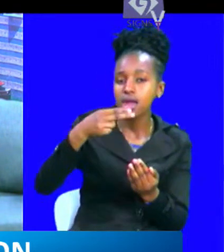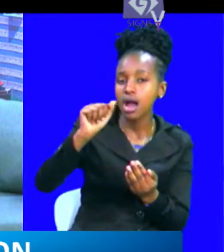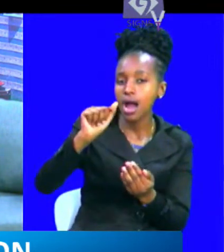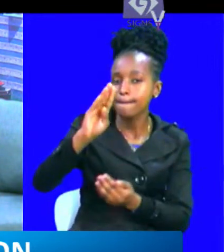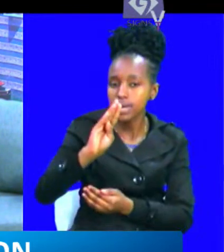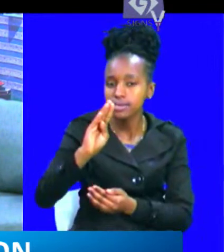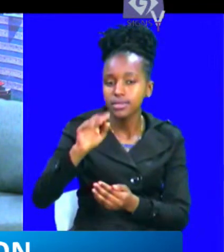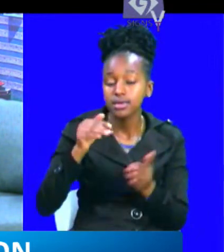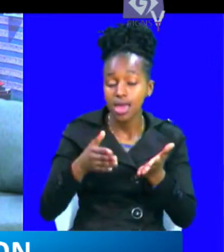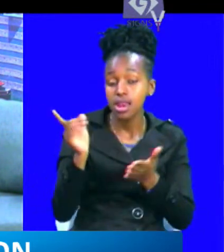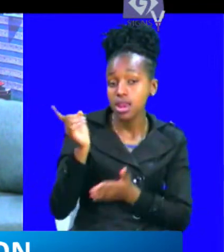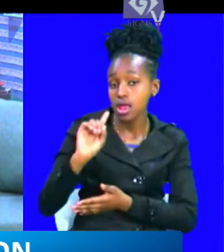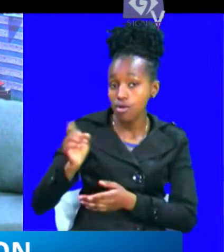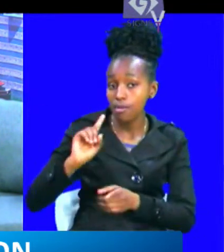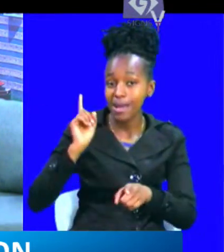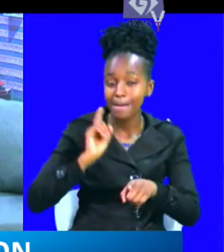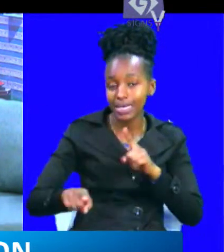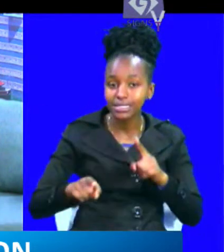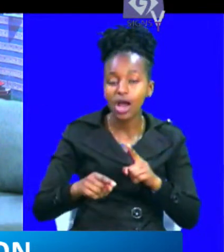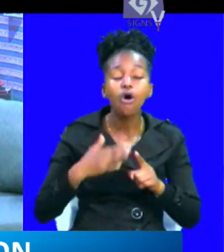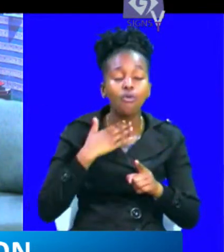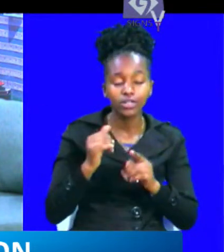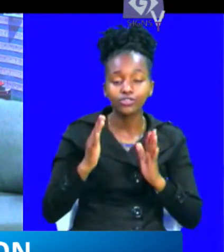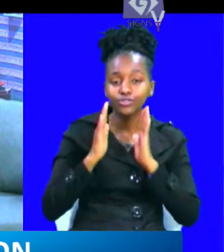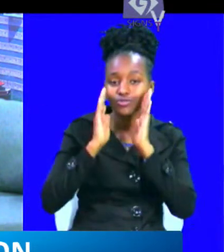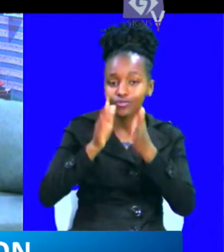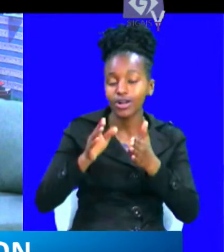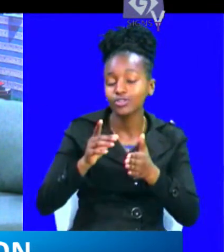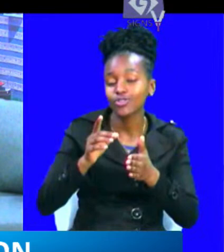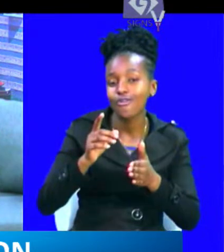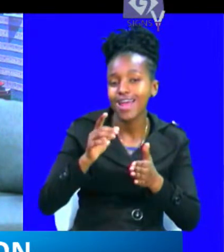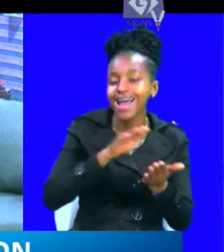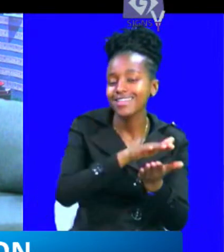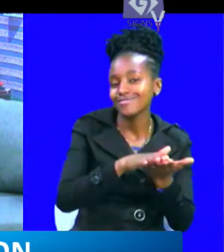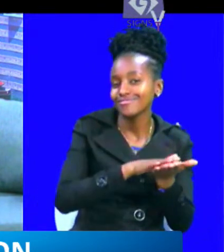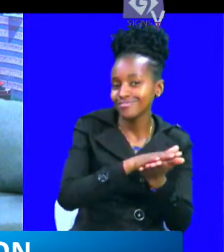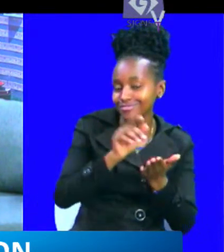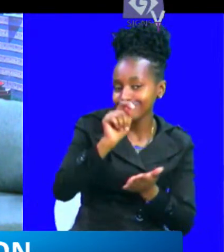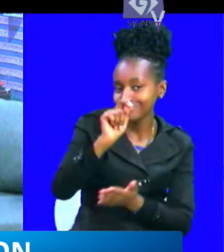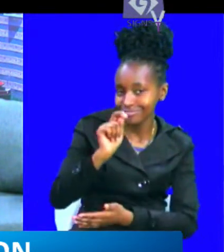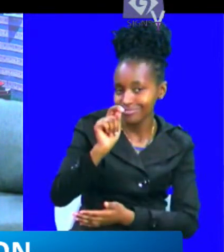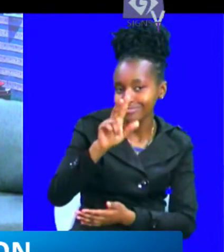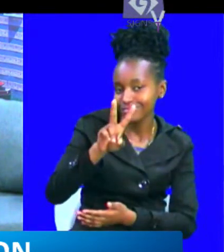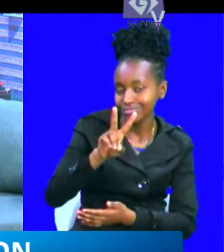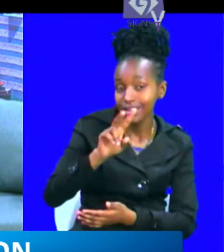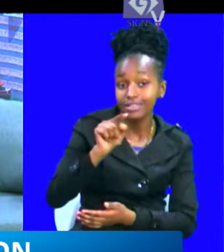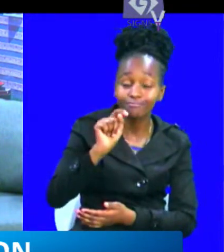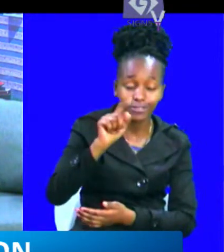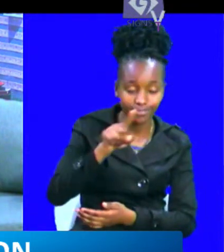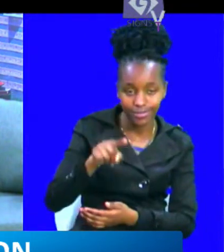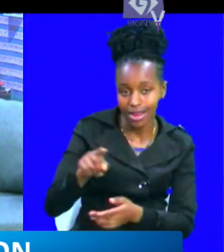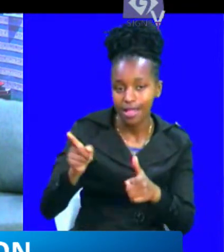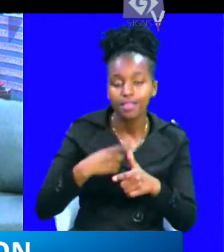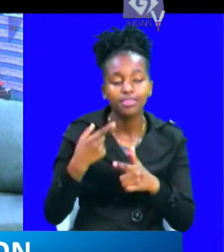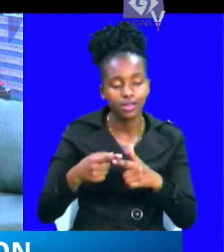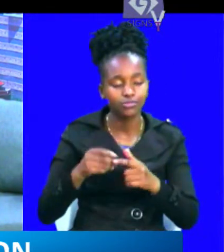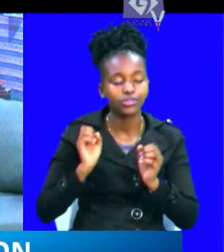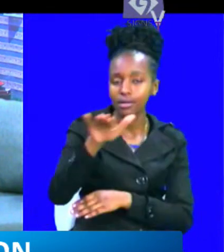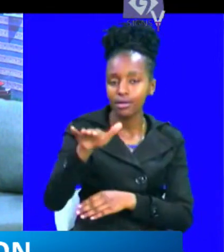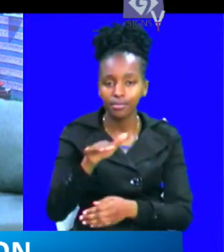But let us first have our roots farm. Yes. Yes. Within